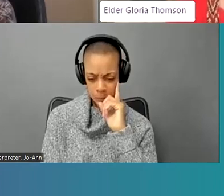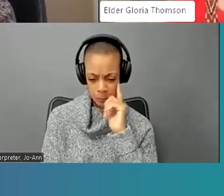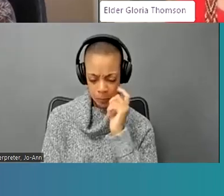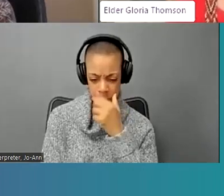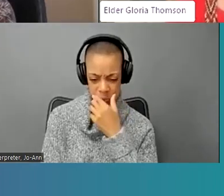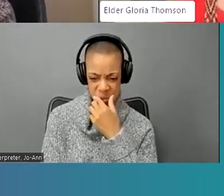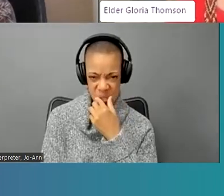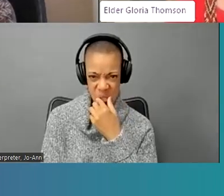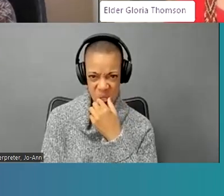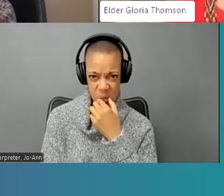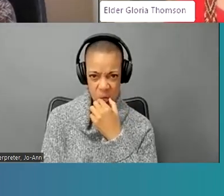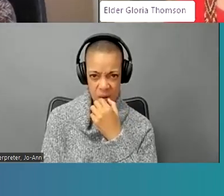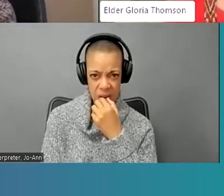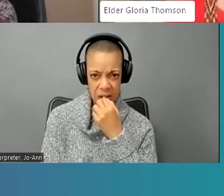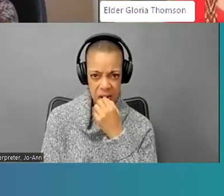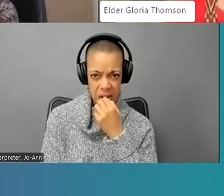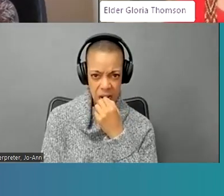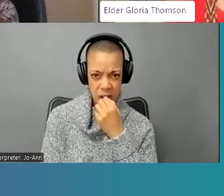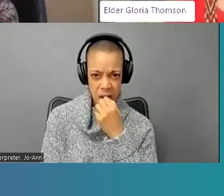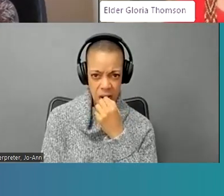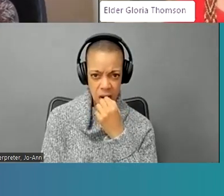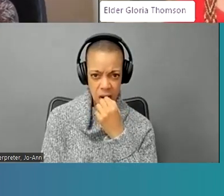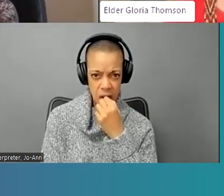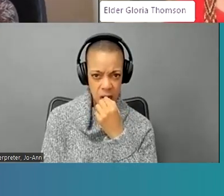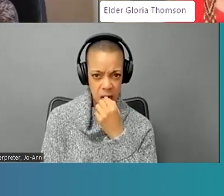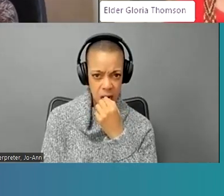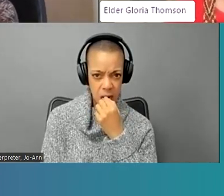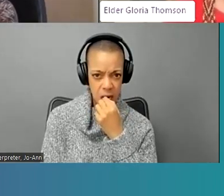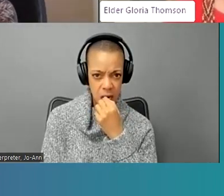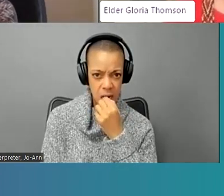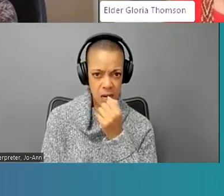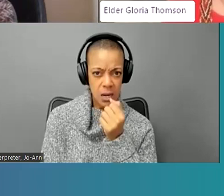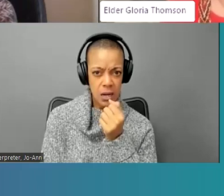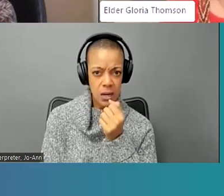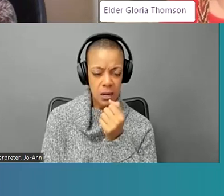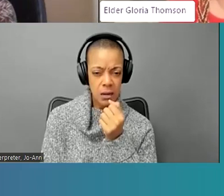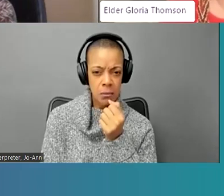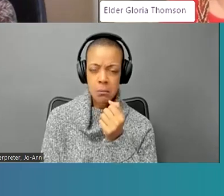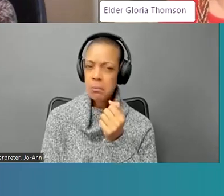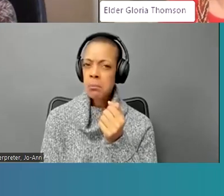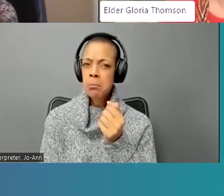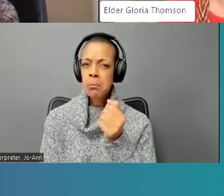Is payment in dollars appropriate? Well,